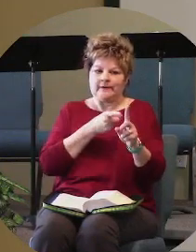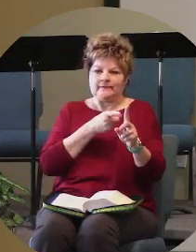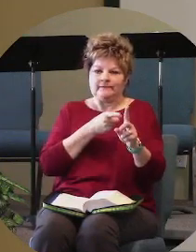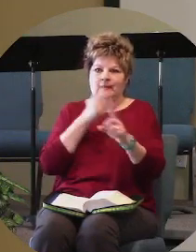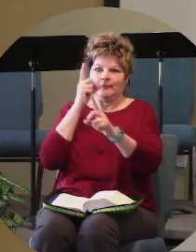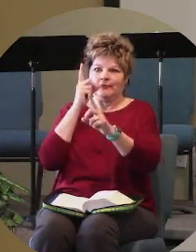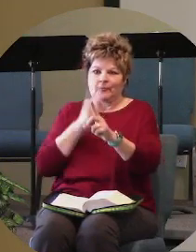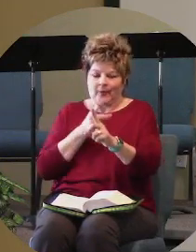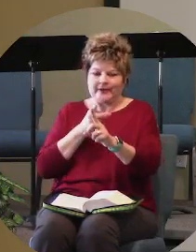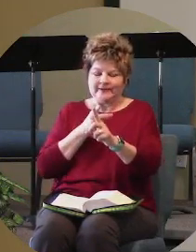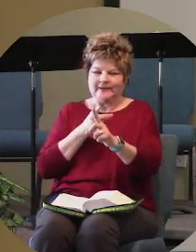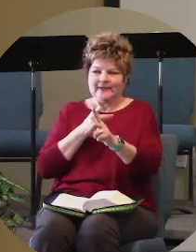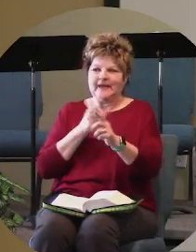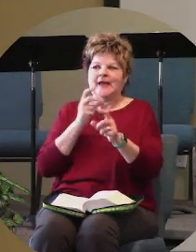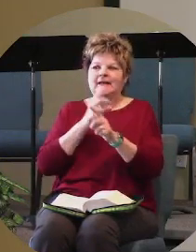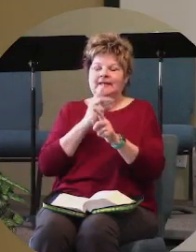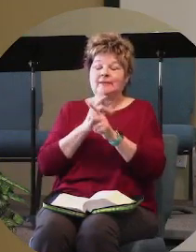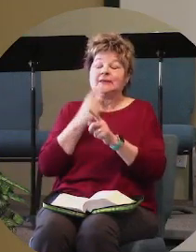the main thing, and keeping